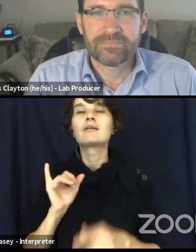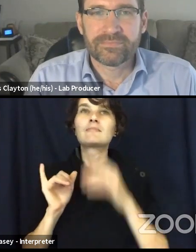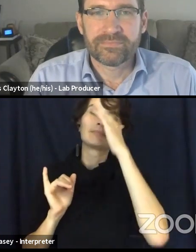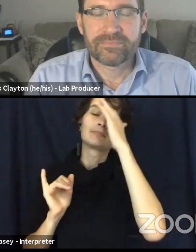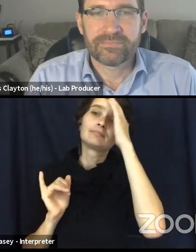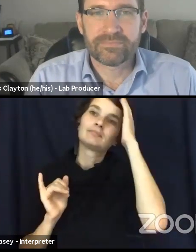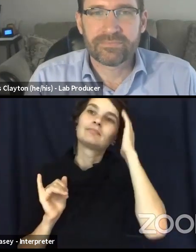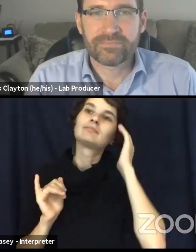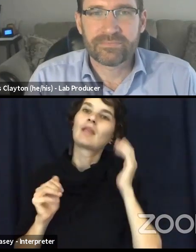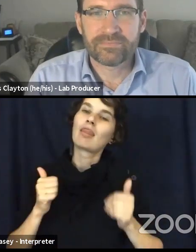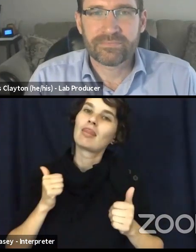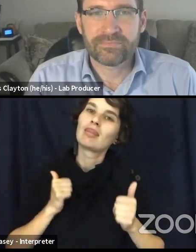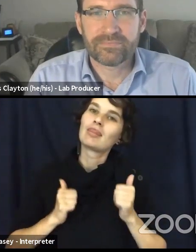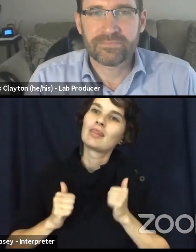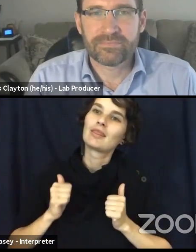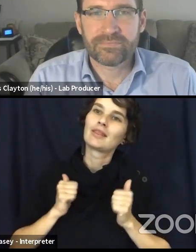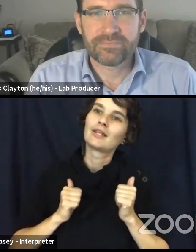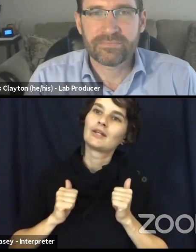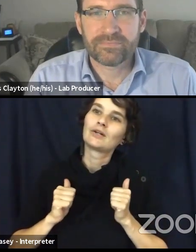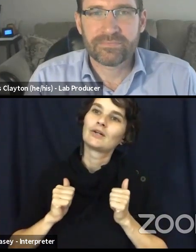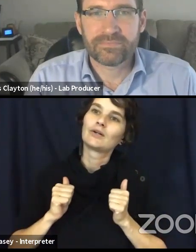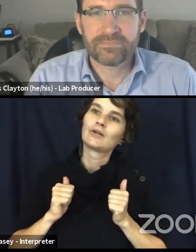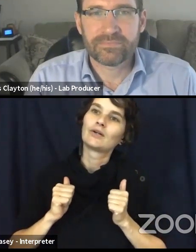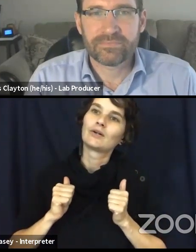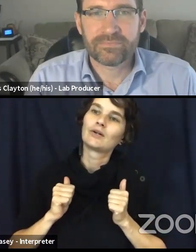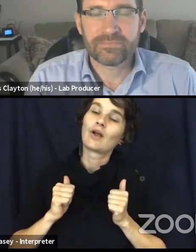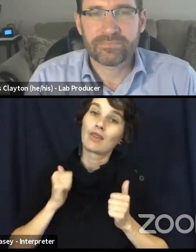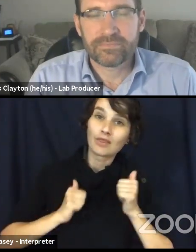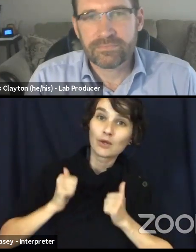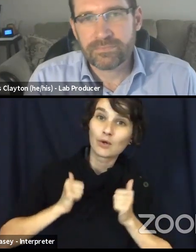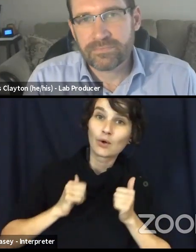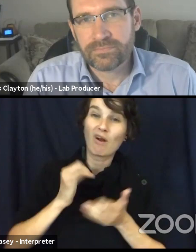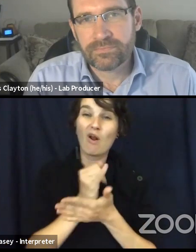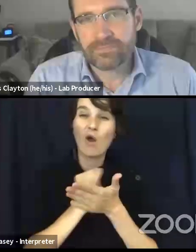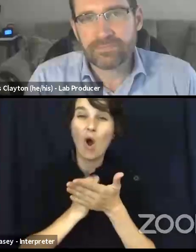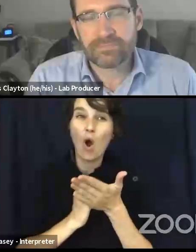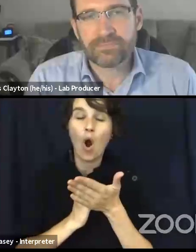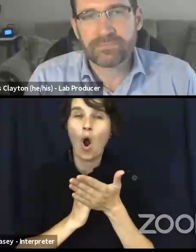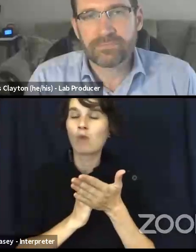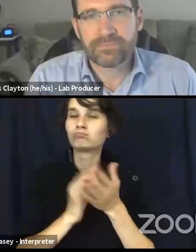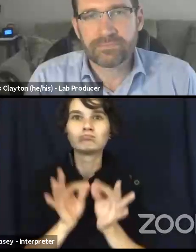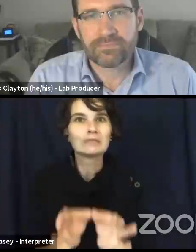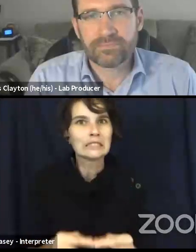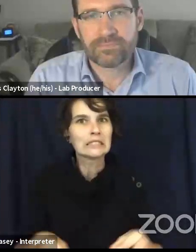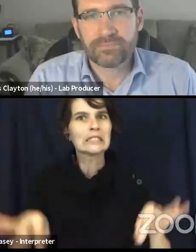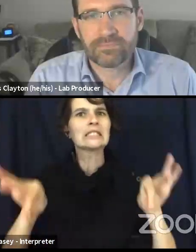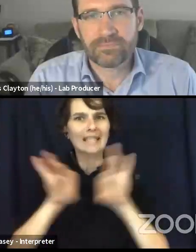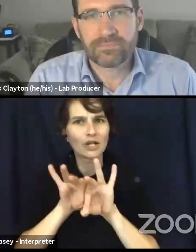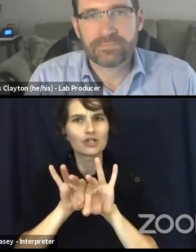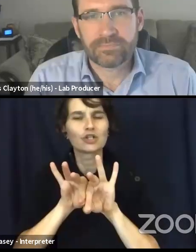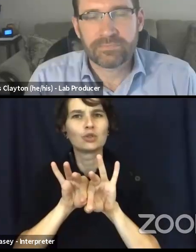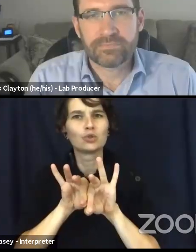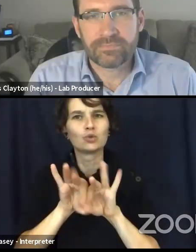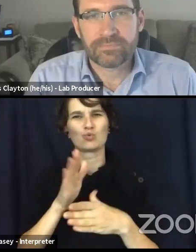theater is essential. Theater and art at large are essential to having a culture, a shared culture.